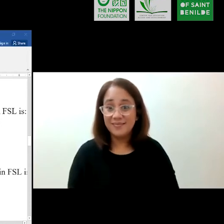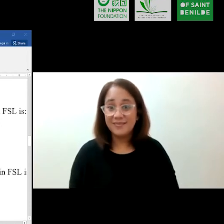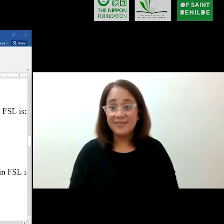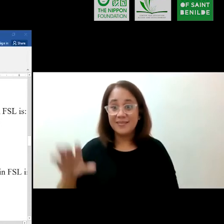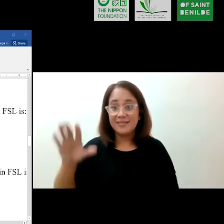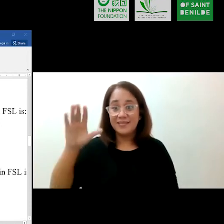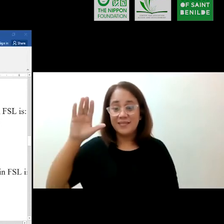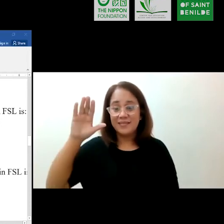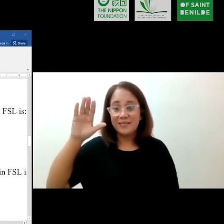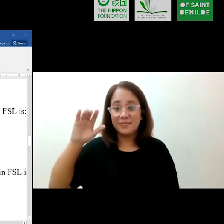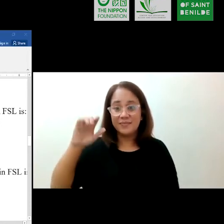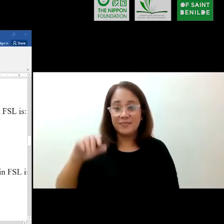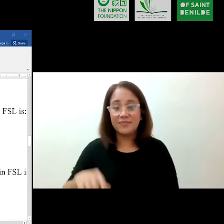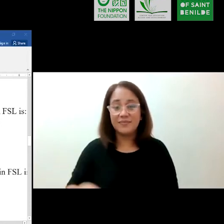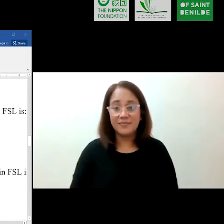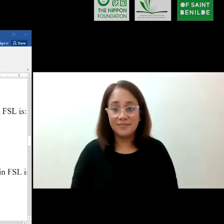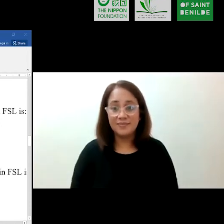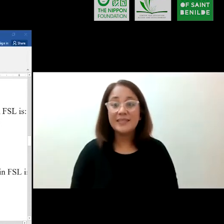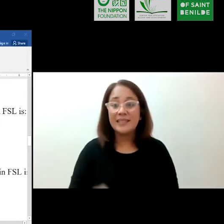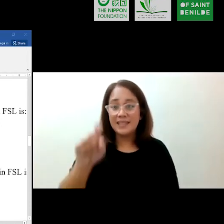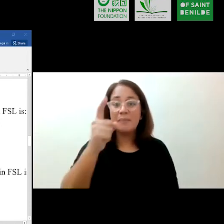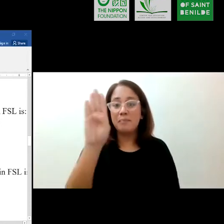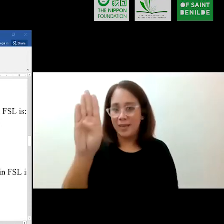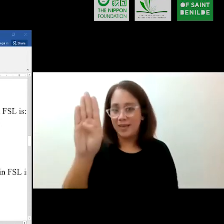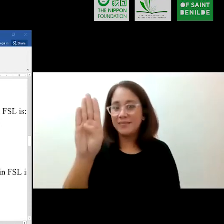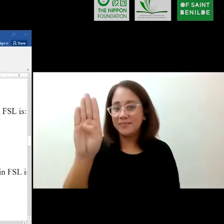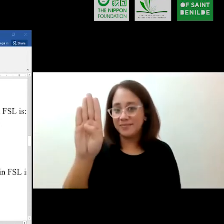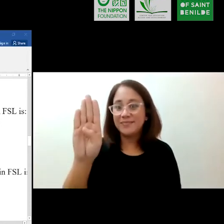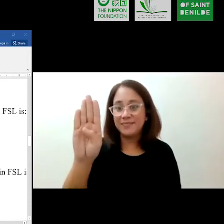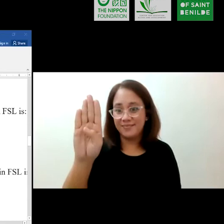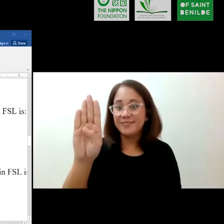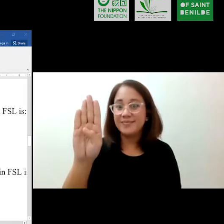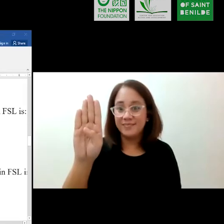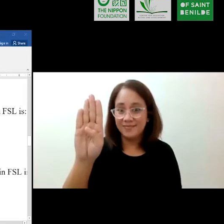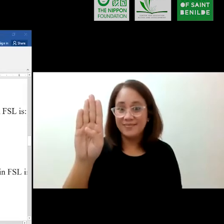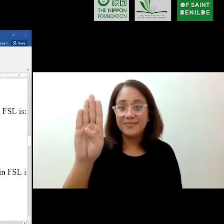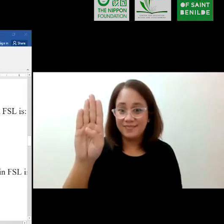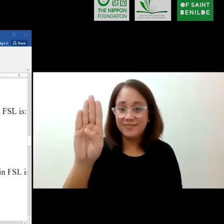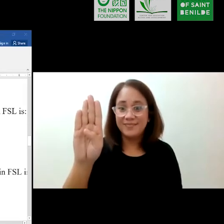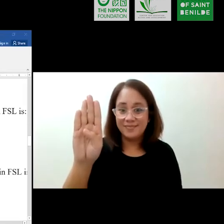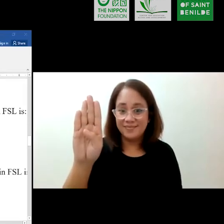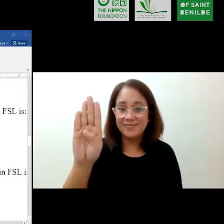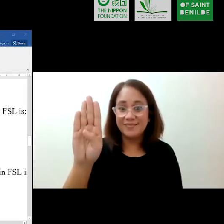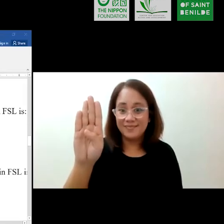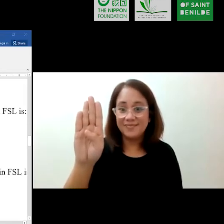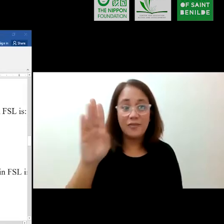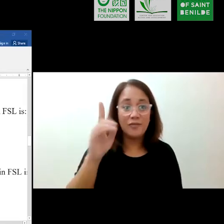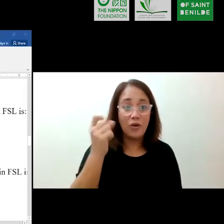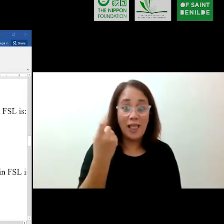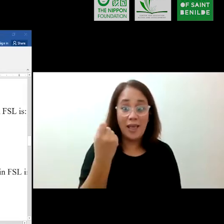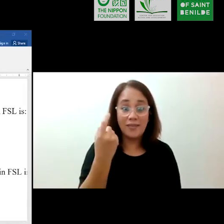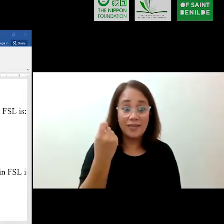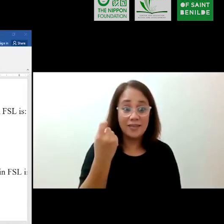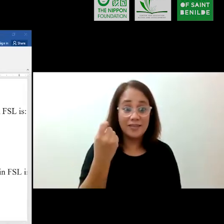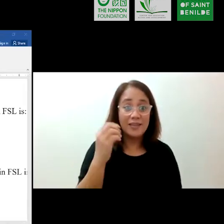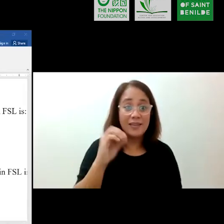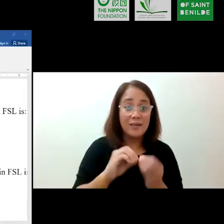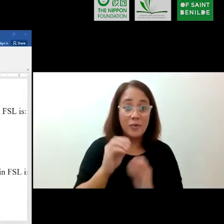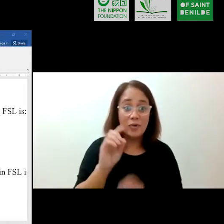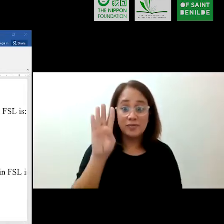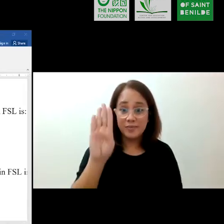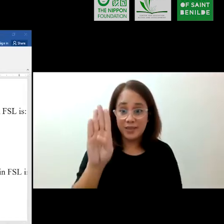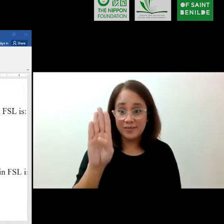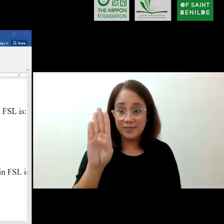So the answer is B, right? Yes, The answer for is B, 11, yes. right, sir? Yes, for 11. Okay.